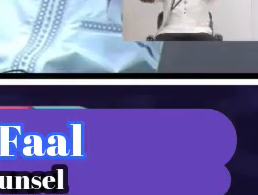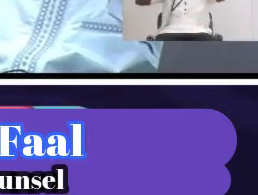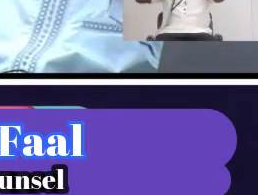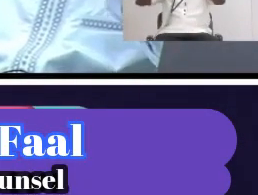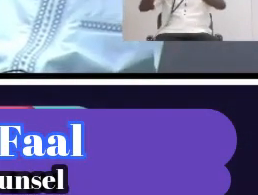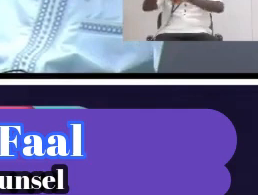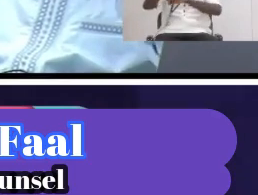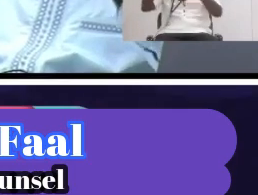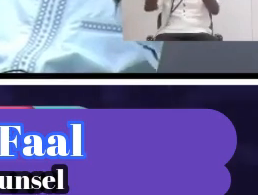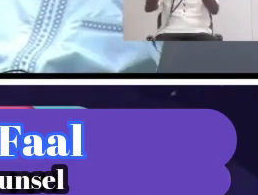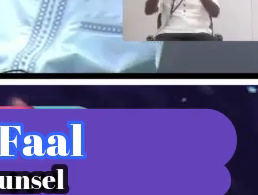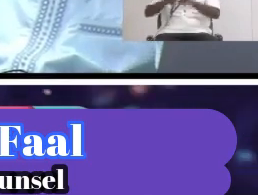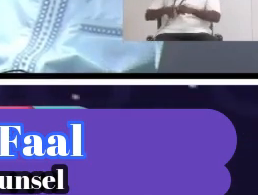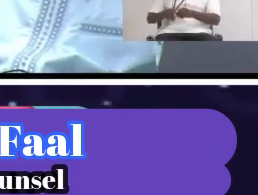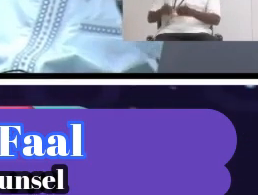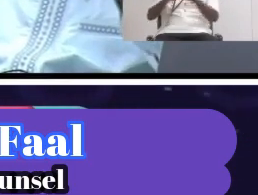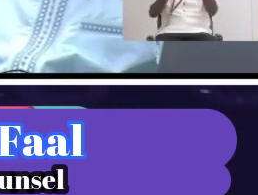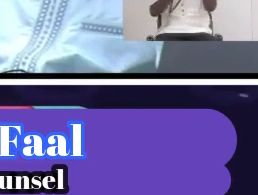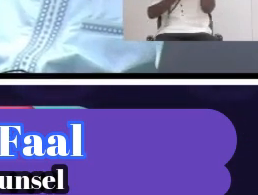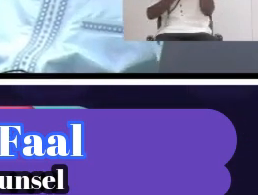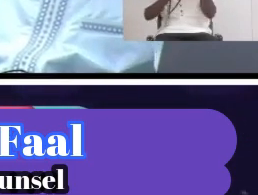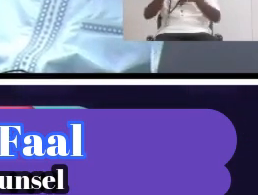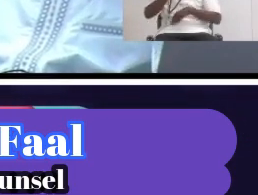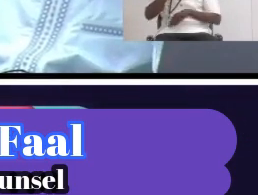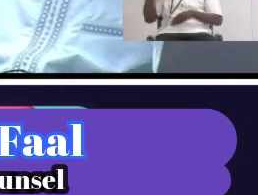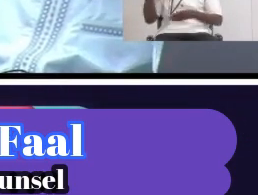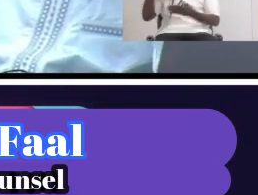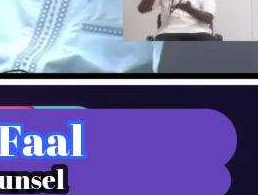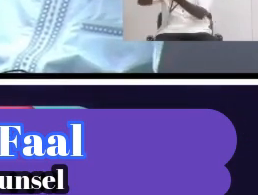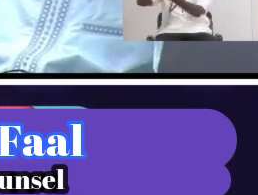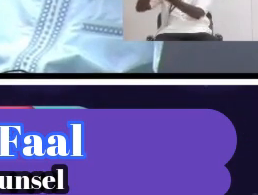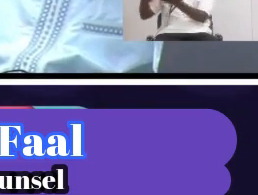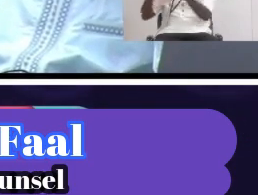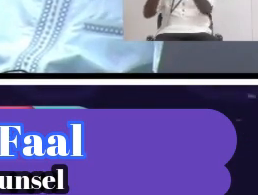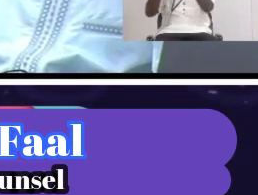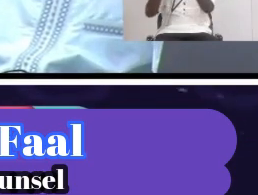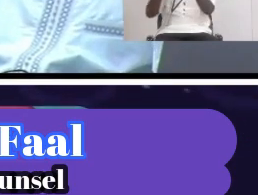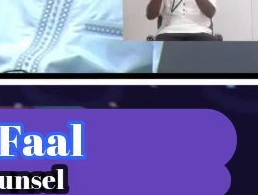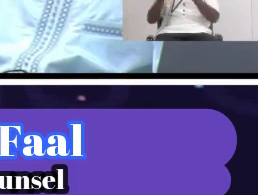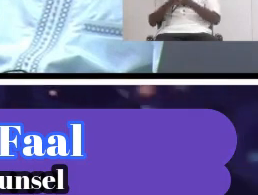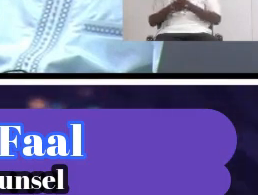authority to kill a death row inmate? Ndax jox nañ